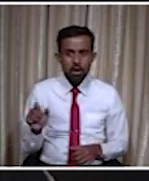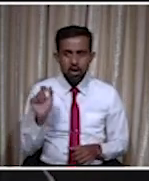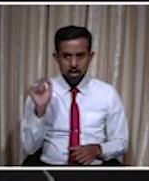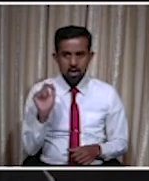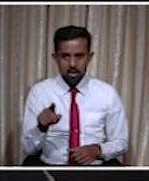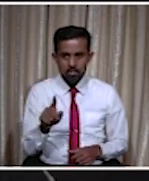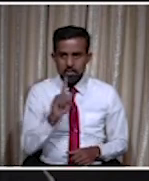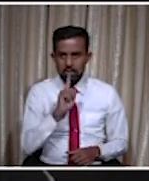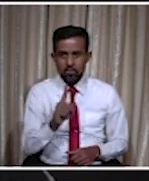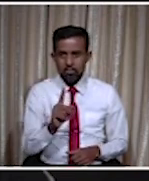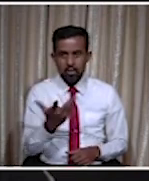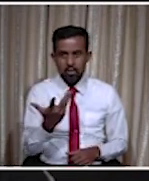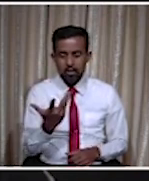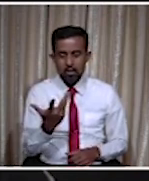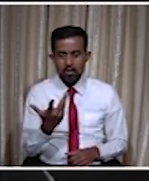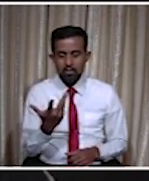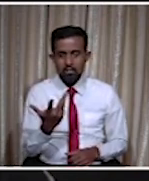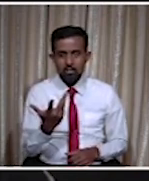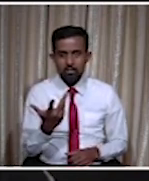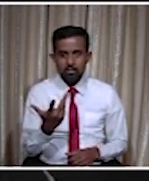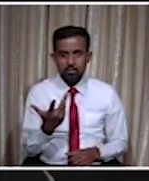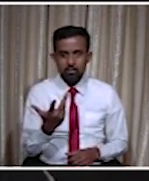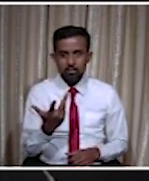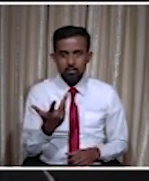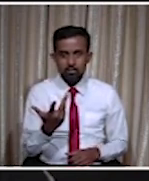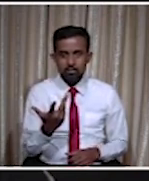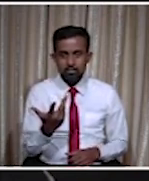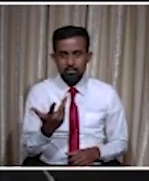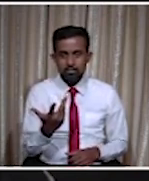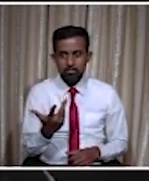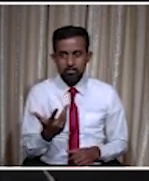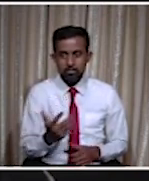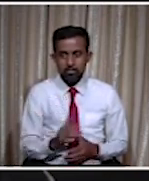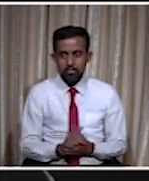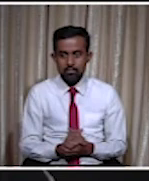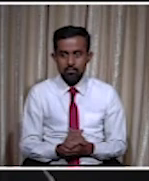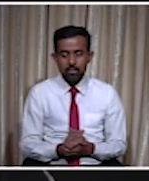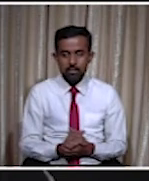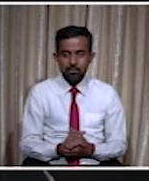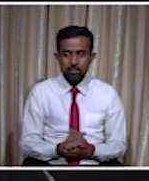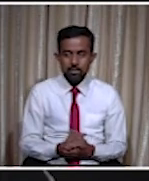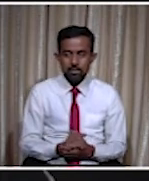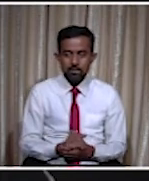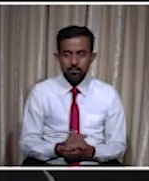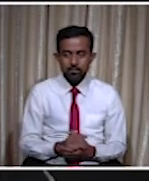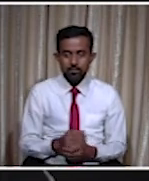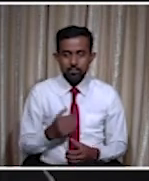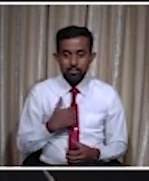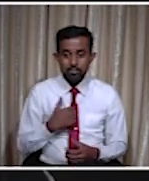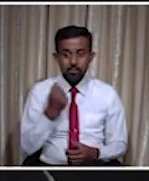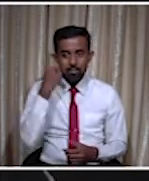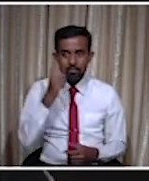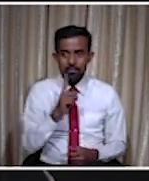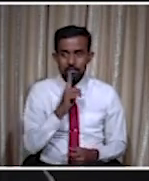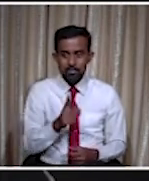his reference was quite obvious, that he had gone down to the south to defend some drug